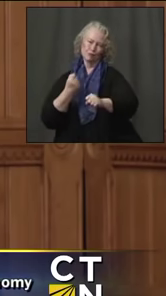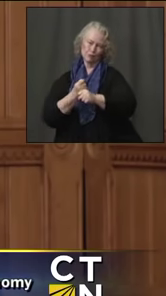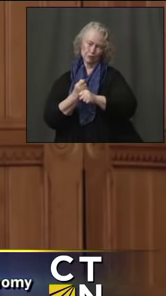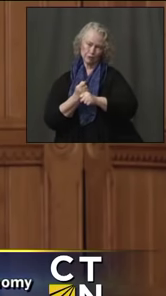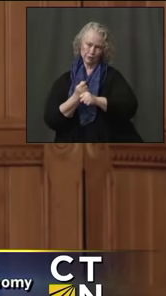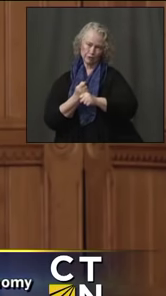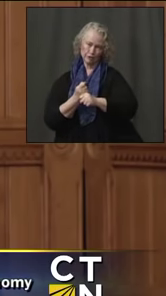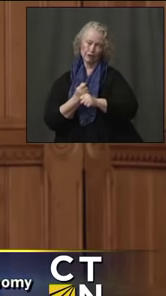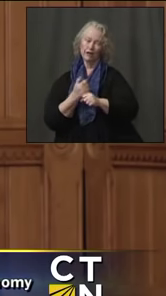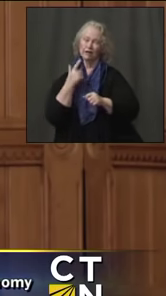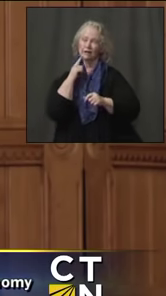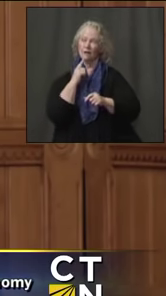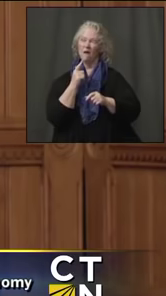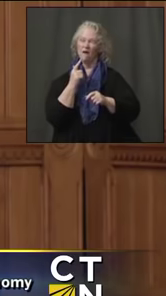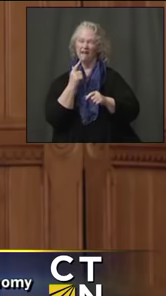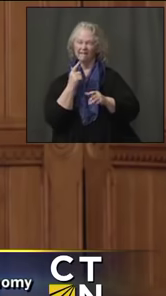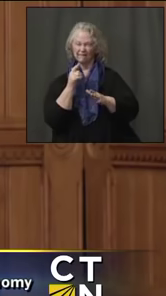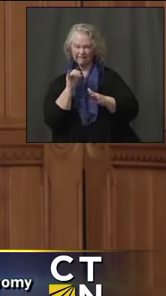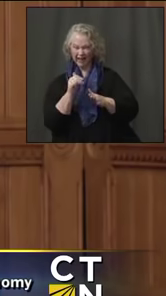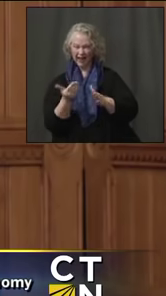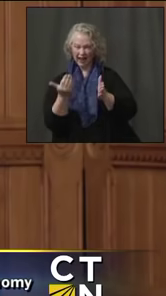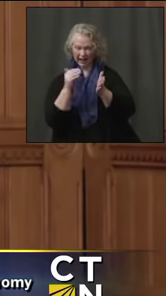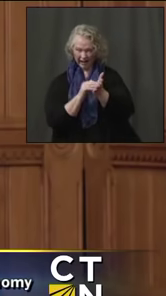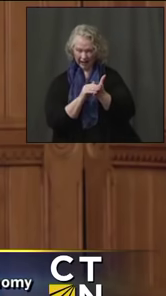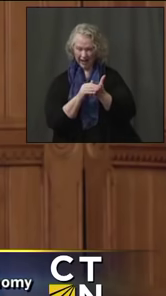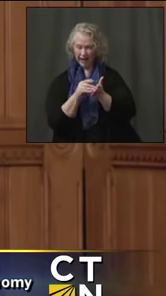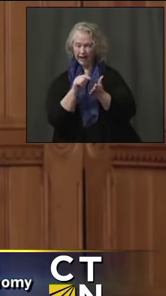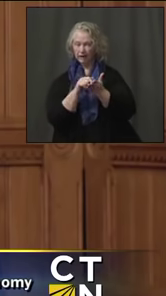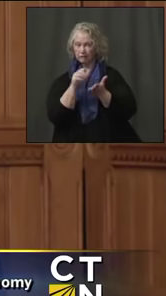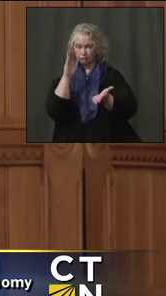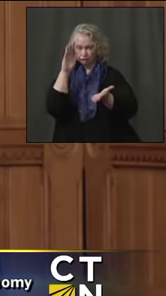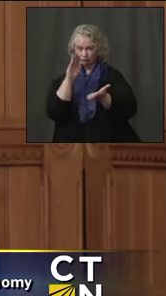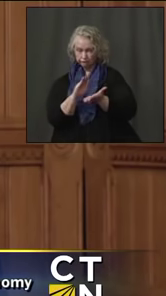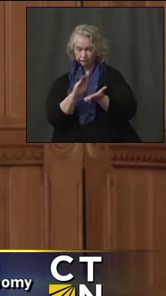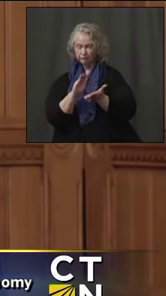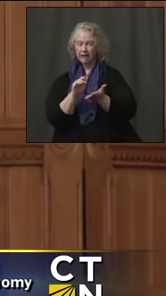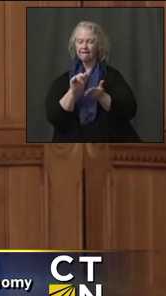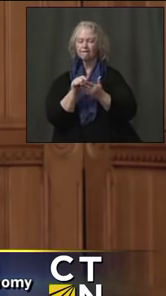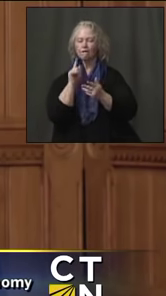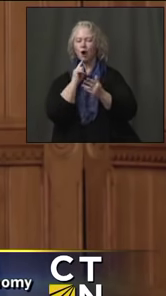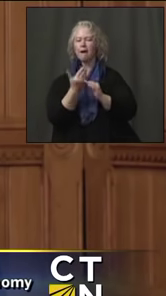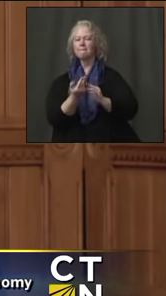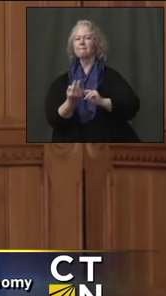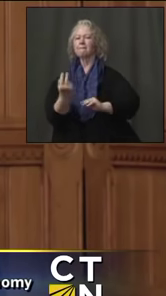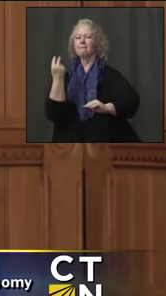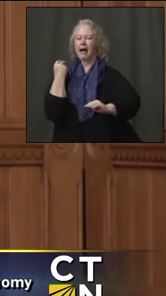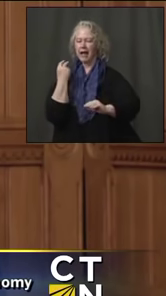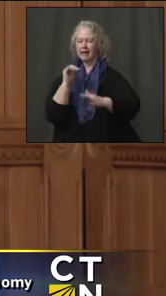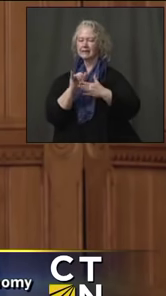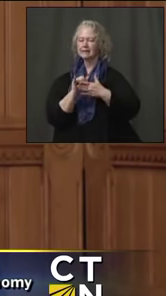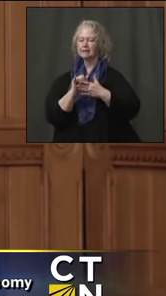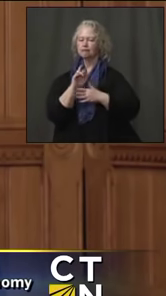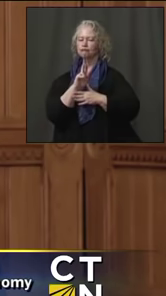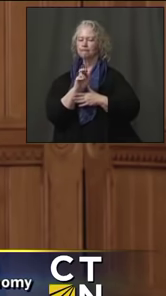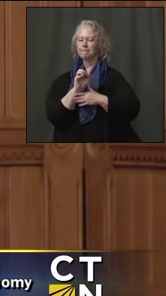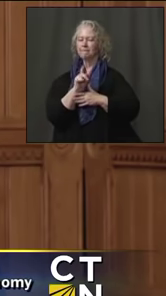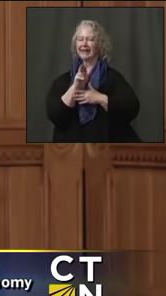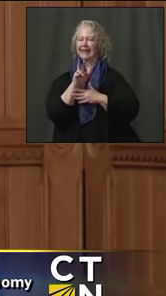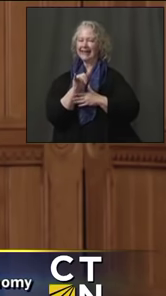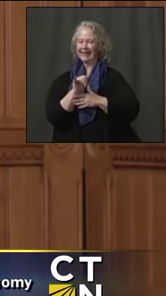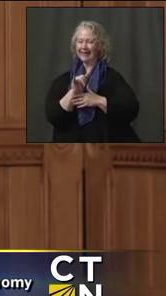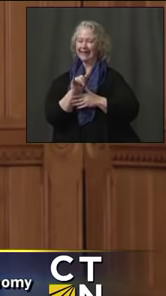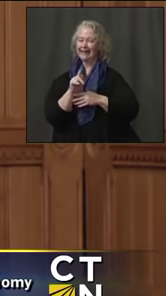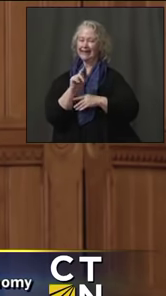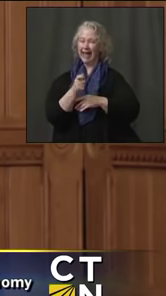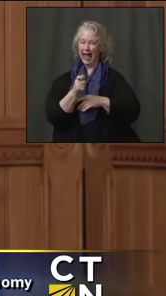net reduction in the combination of estimates and finals and pass-through entity tax, it will result in a reduced rainy day